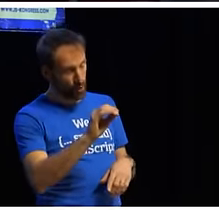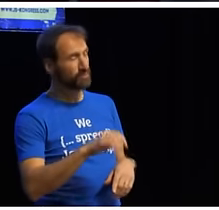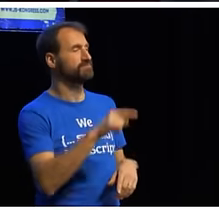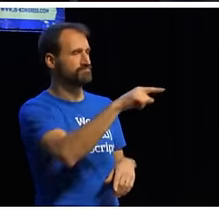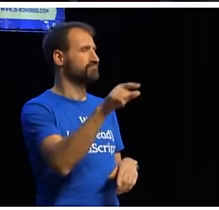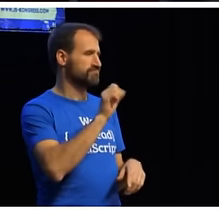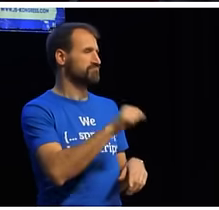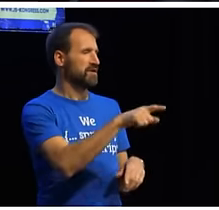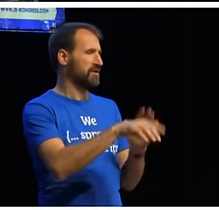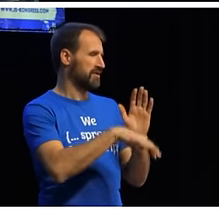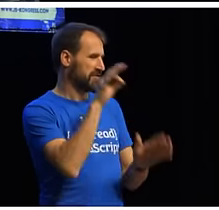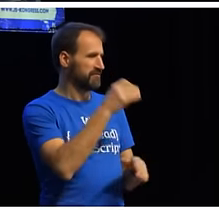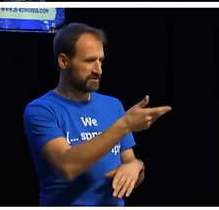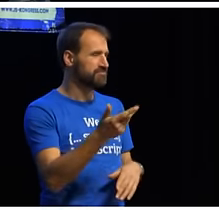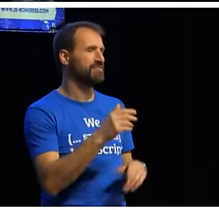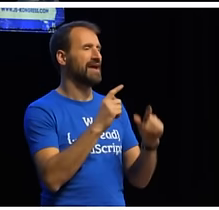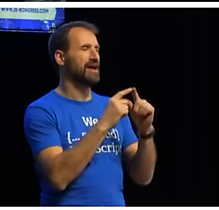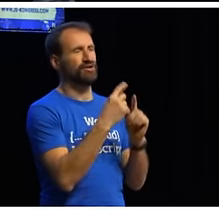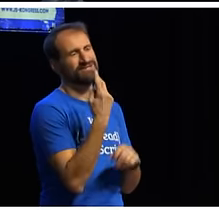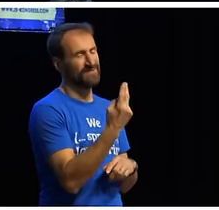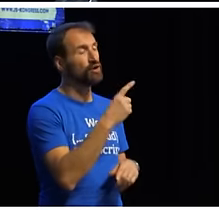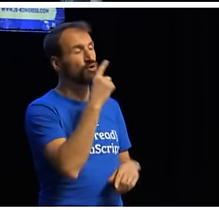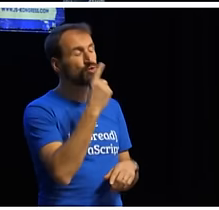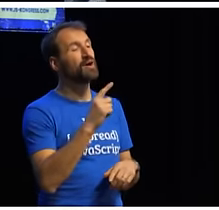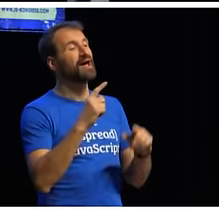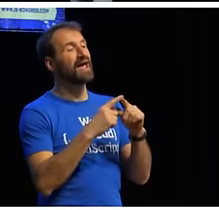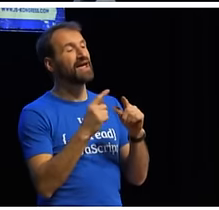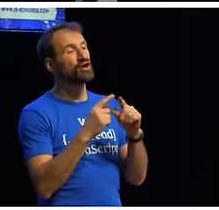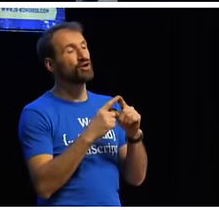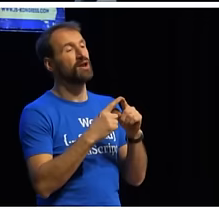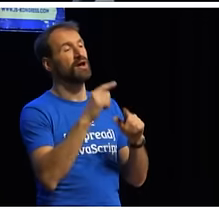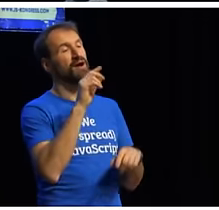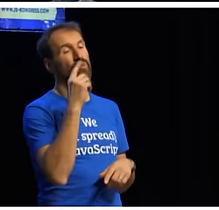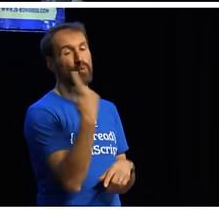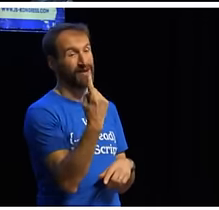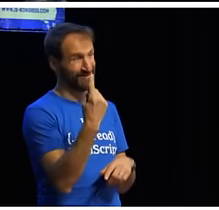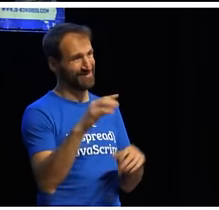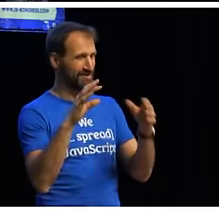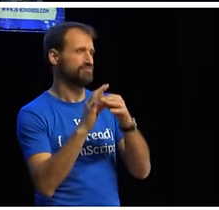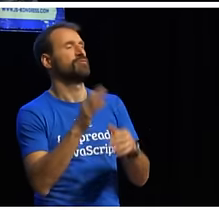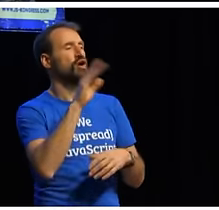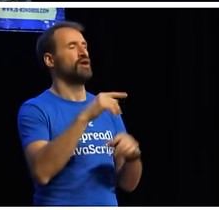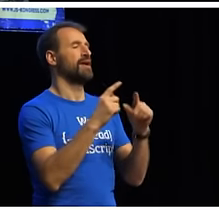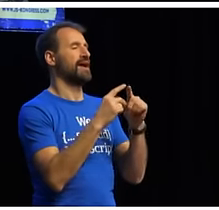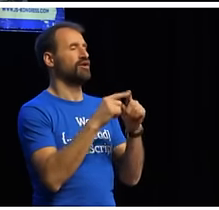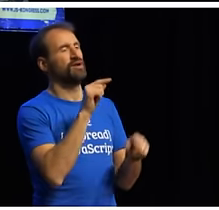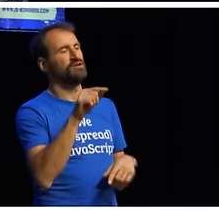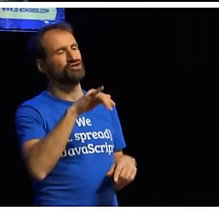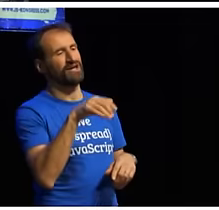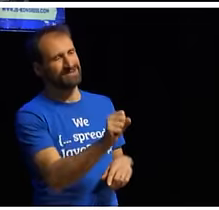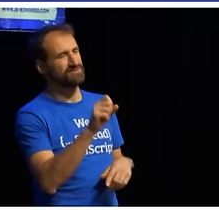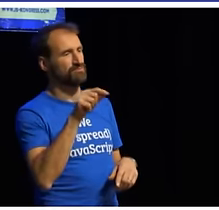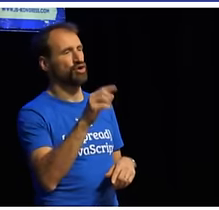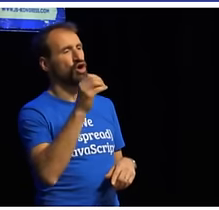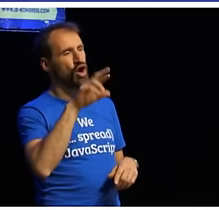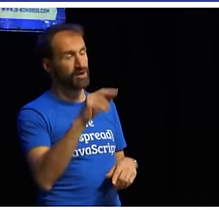website. And all the Angular 1 related stuff is on angularjs.org if you want to check out it.